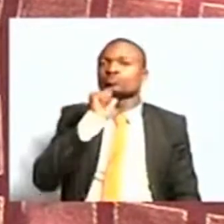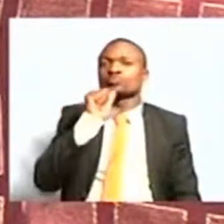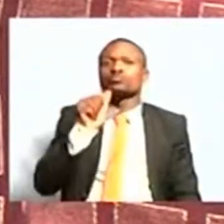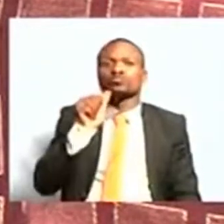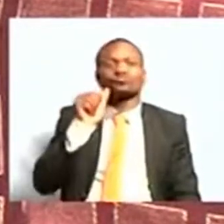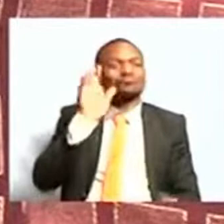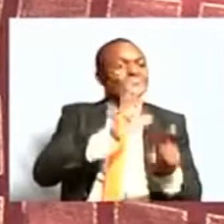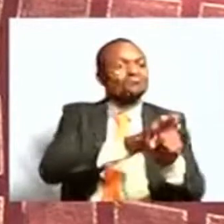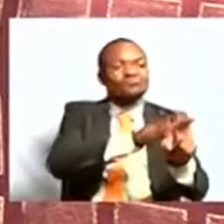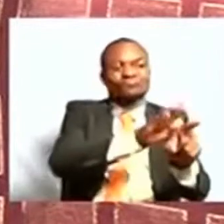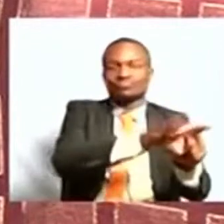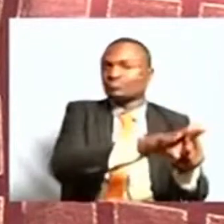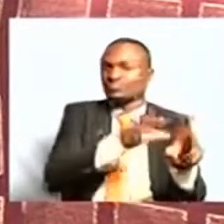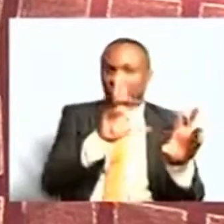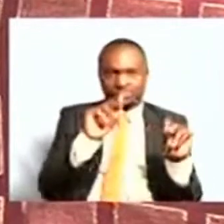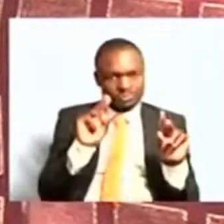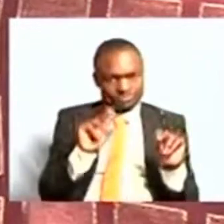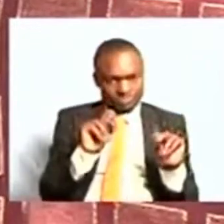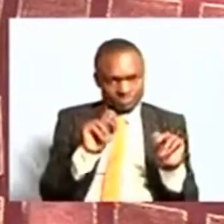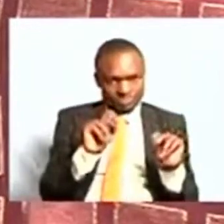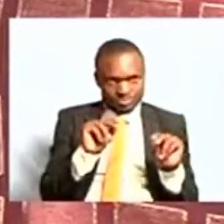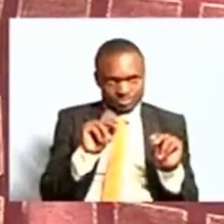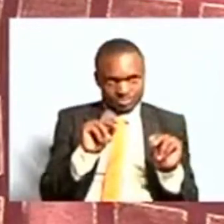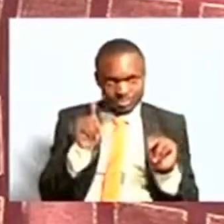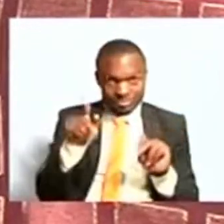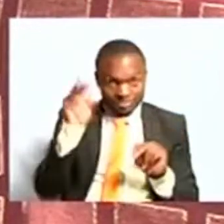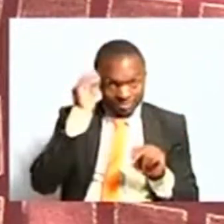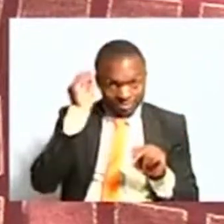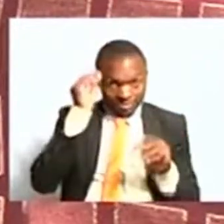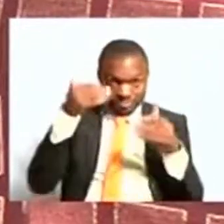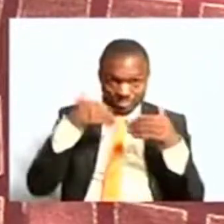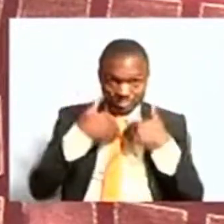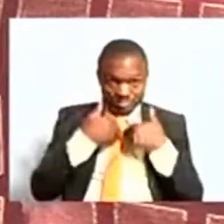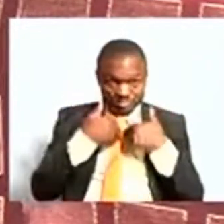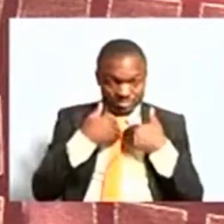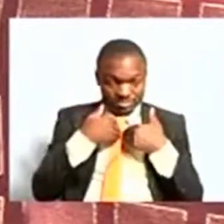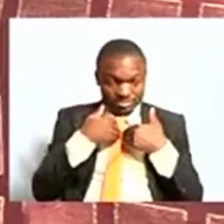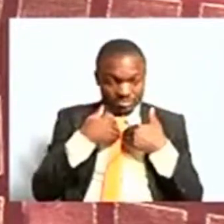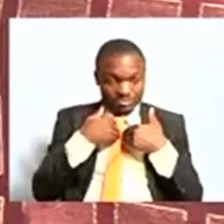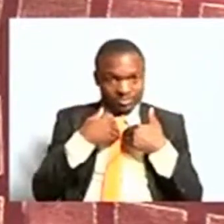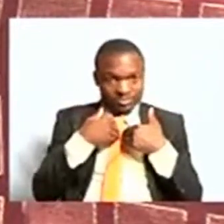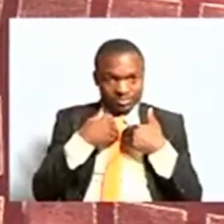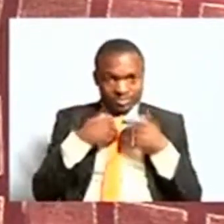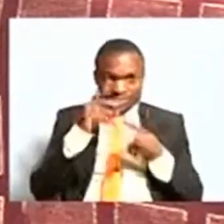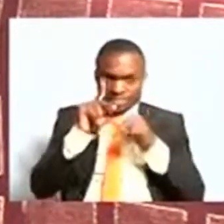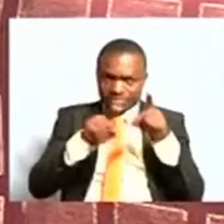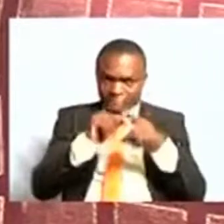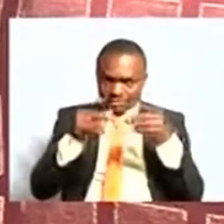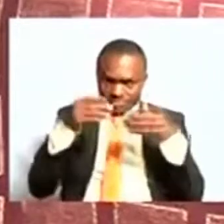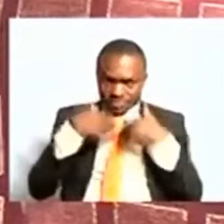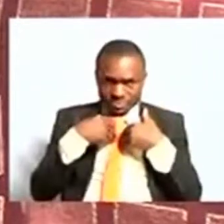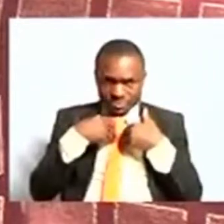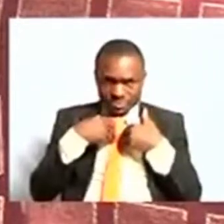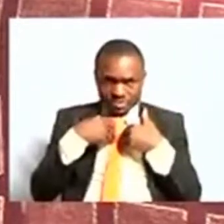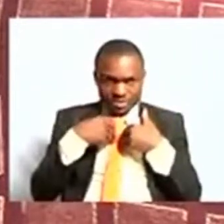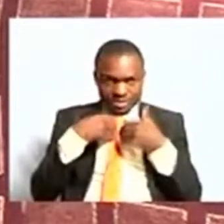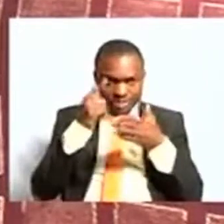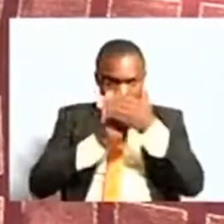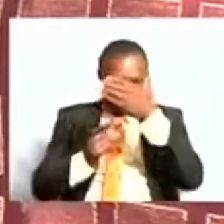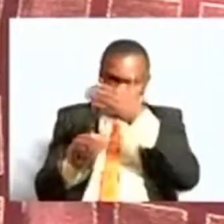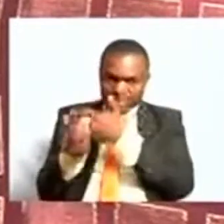chase. We know. We actually have an app. For those people that don't know, we actually have an app. So